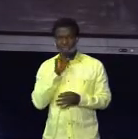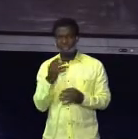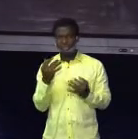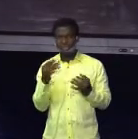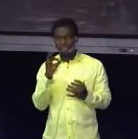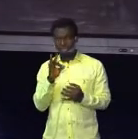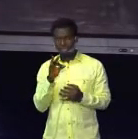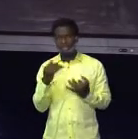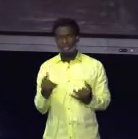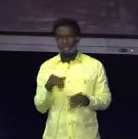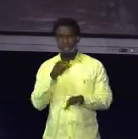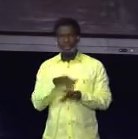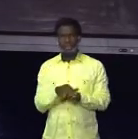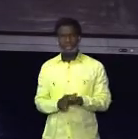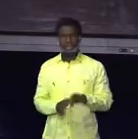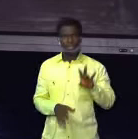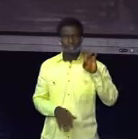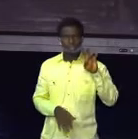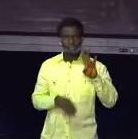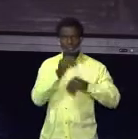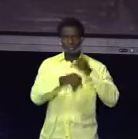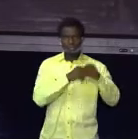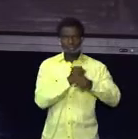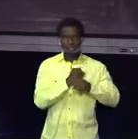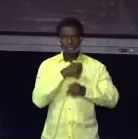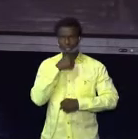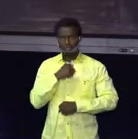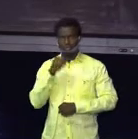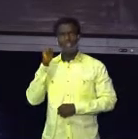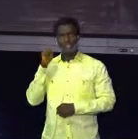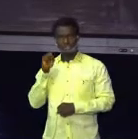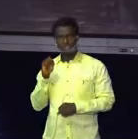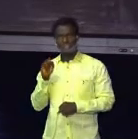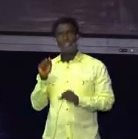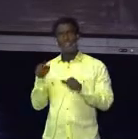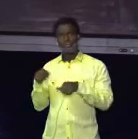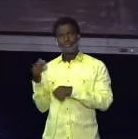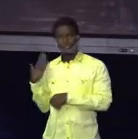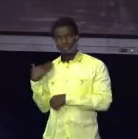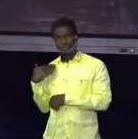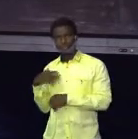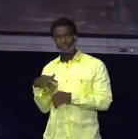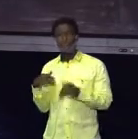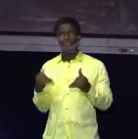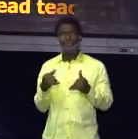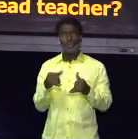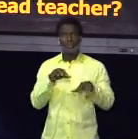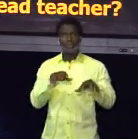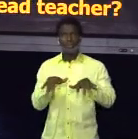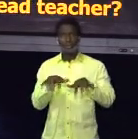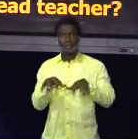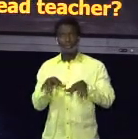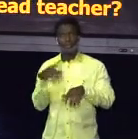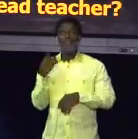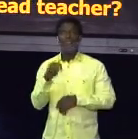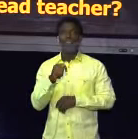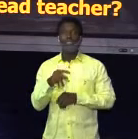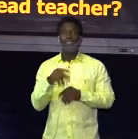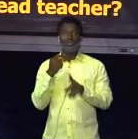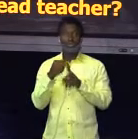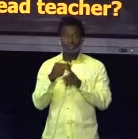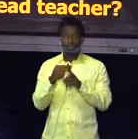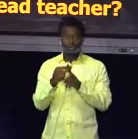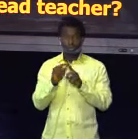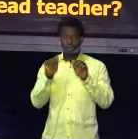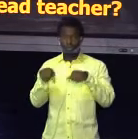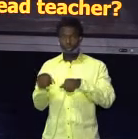now. So at 7 years old, she could play piano. The word could is also